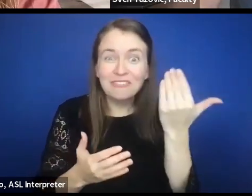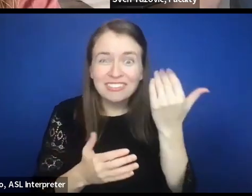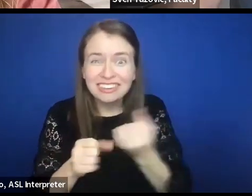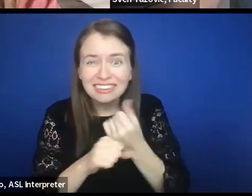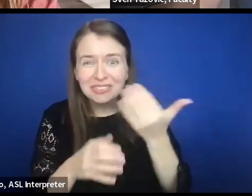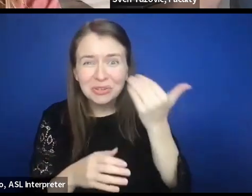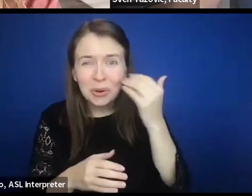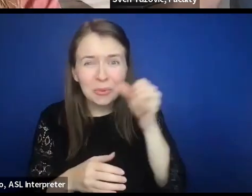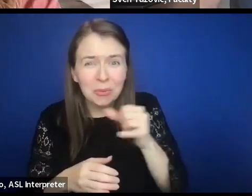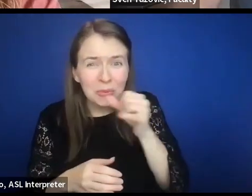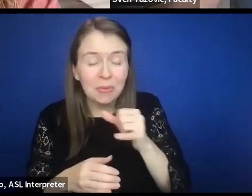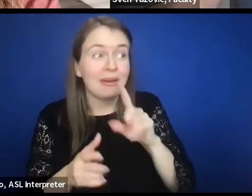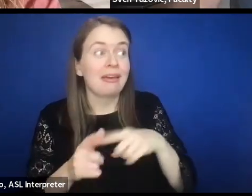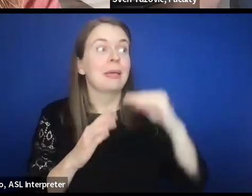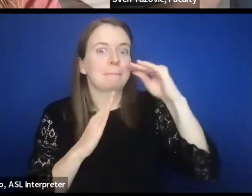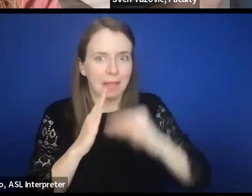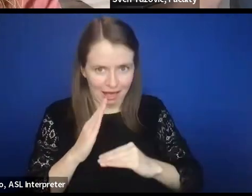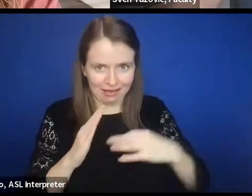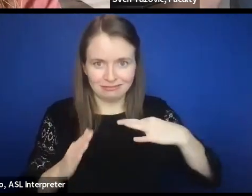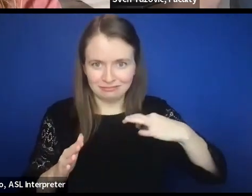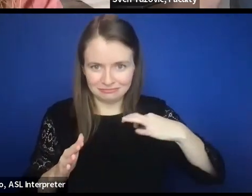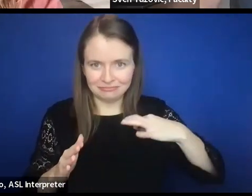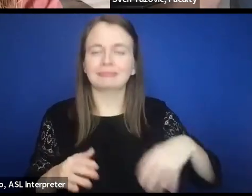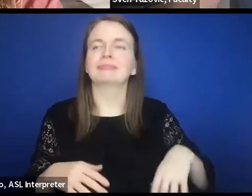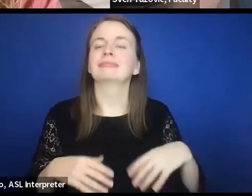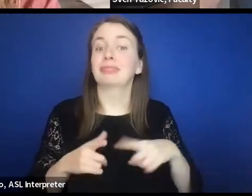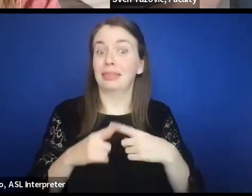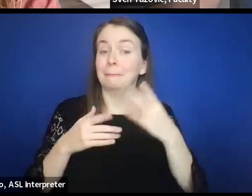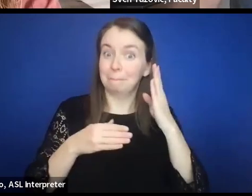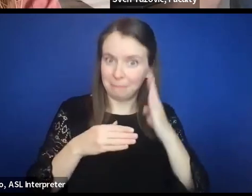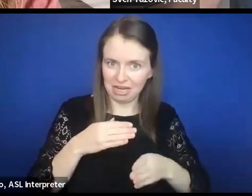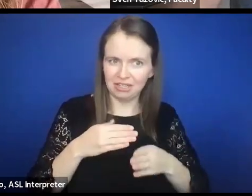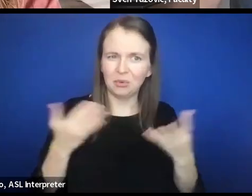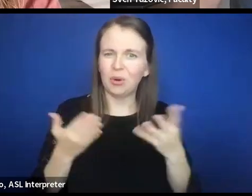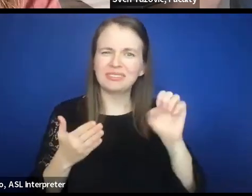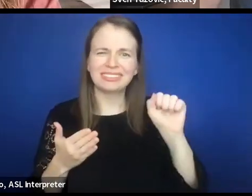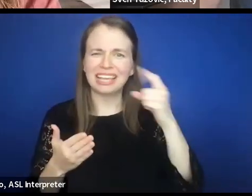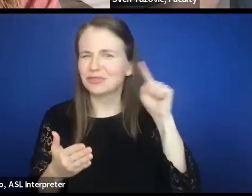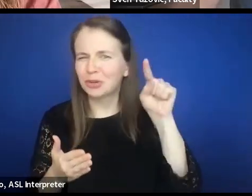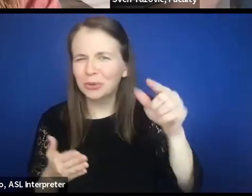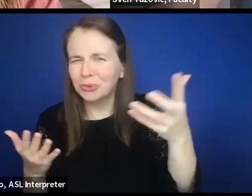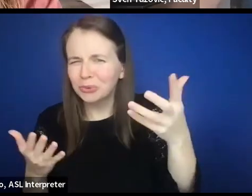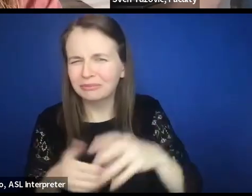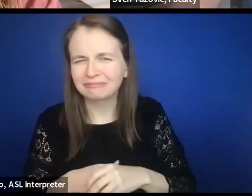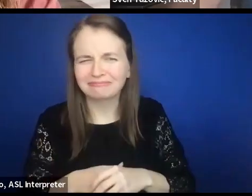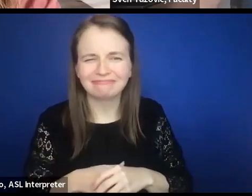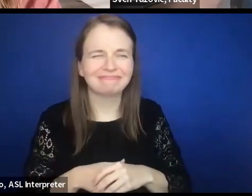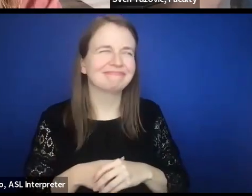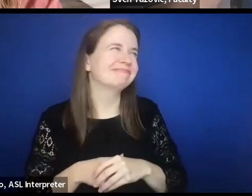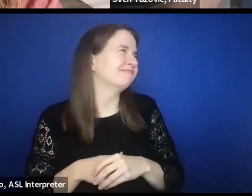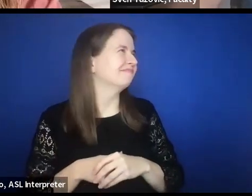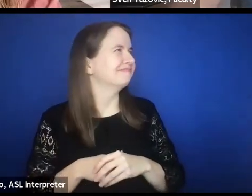years for you, that like you knew and then you apply. So then you did it. And what was for you? So I think it